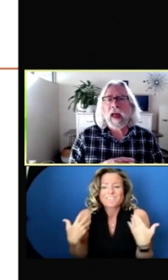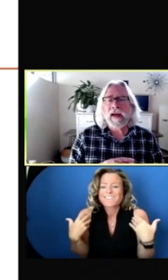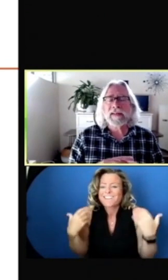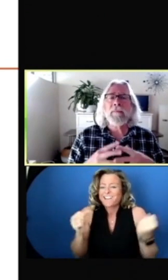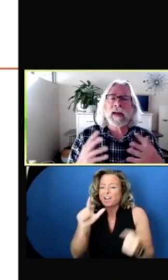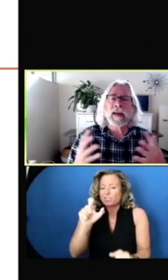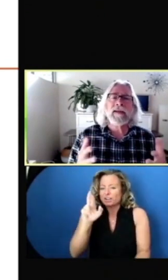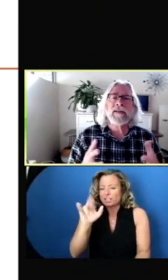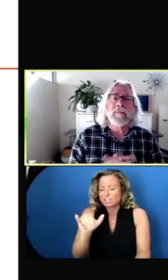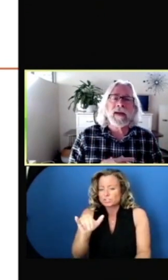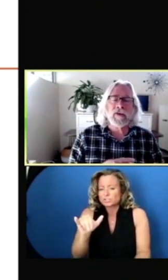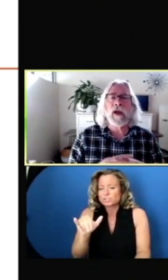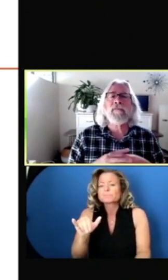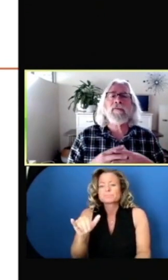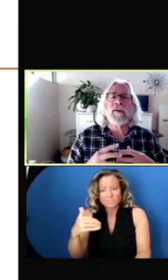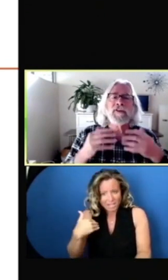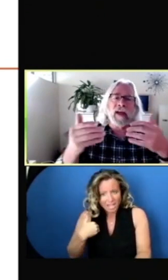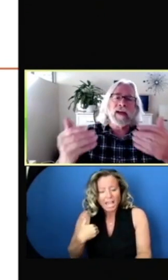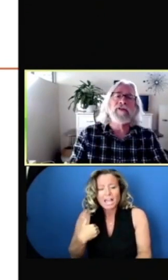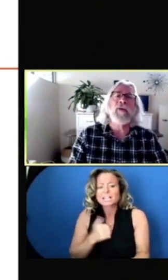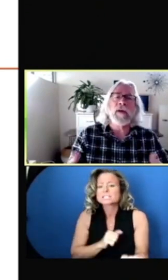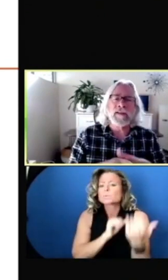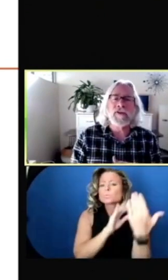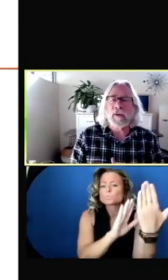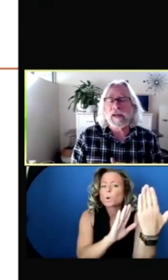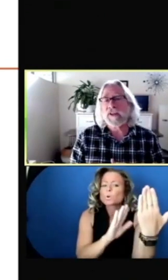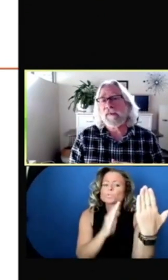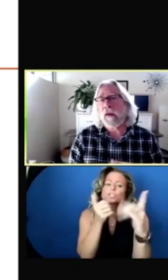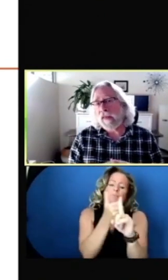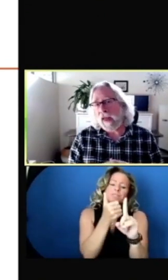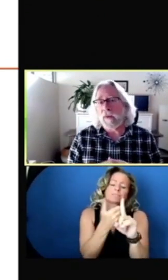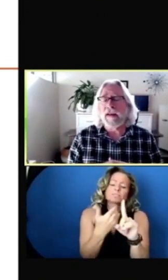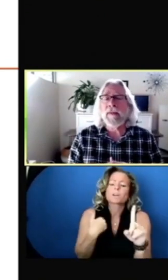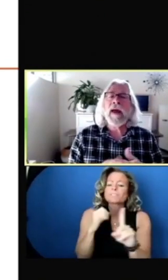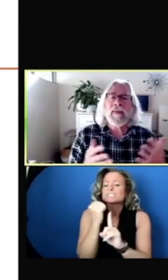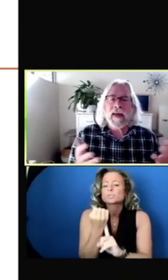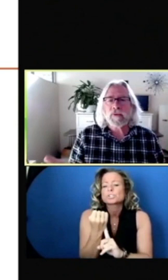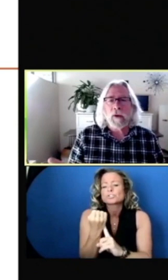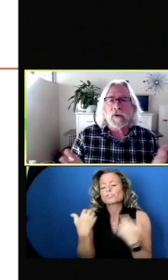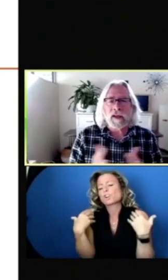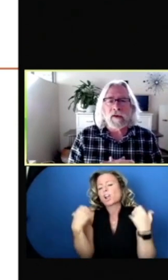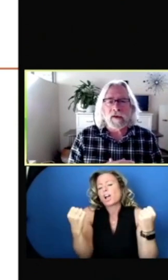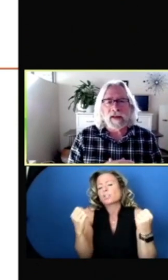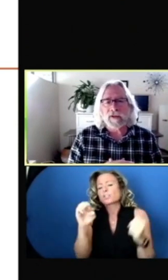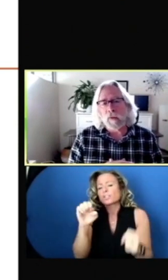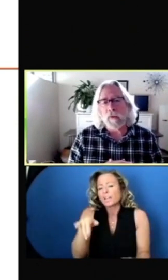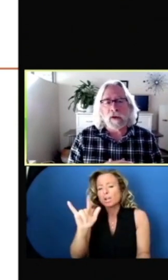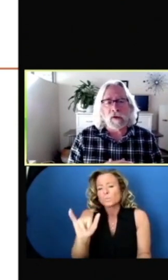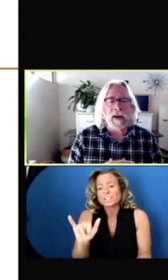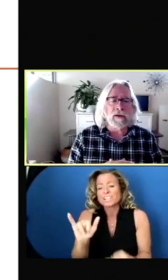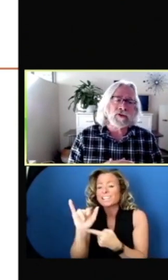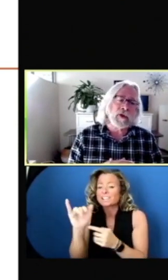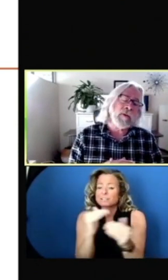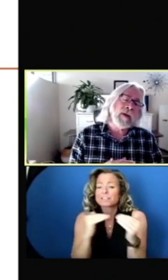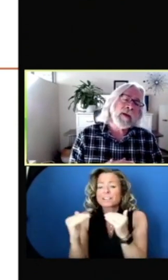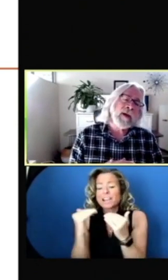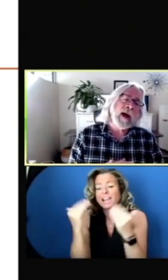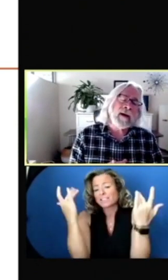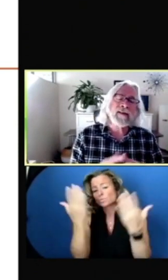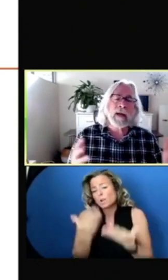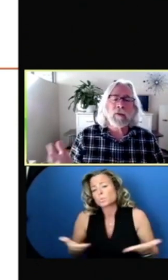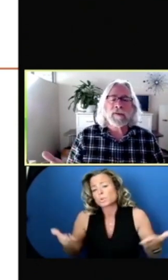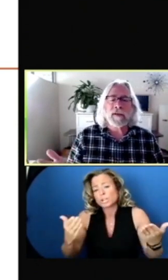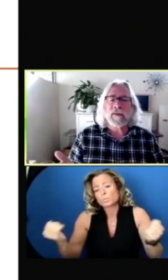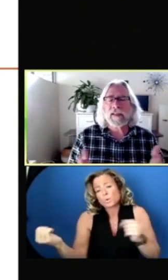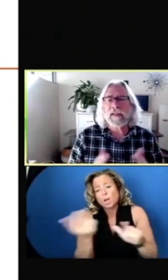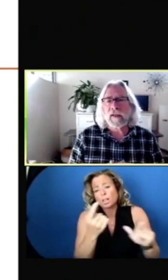literacy as a mechanism, as a way for us to get to a situation of health equity. And that's why we're here, and that's what we're all about. So